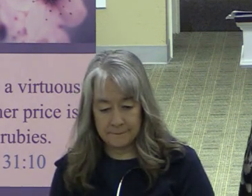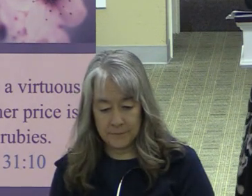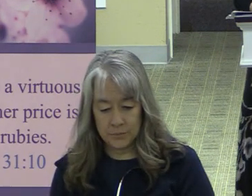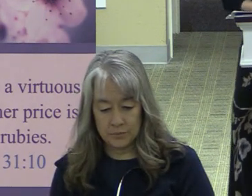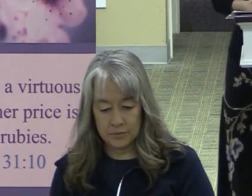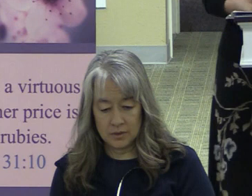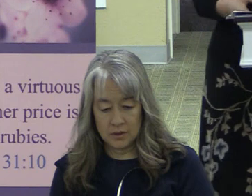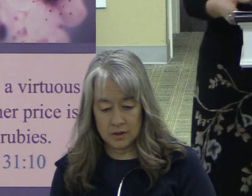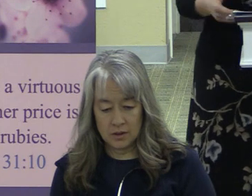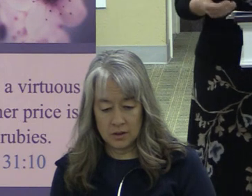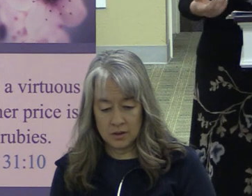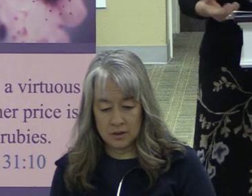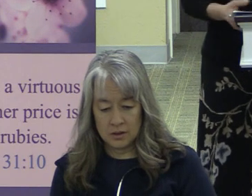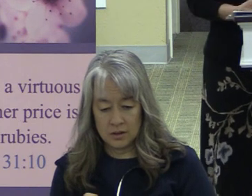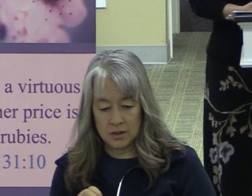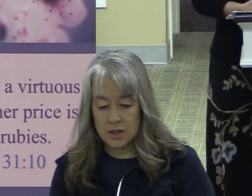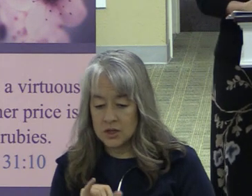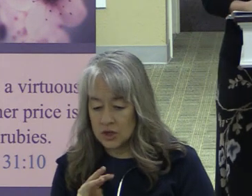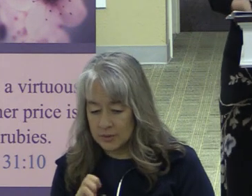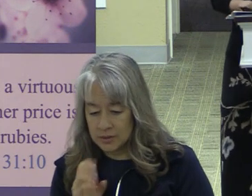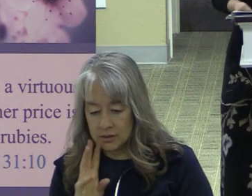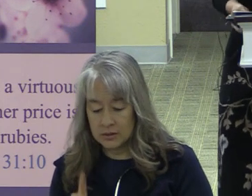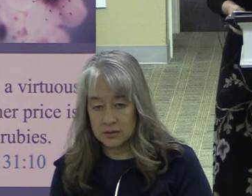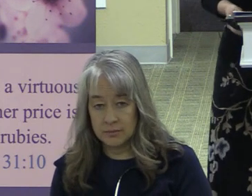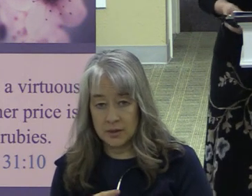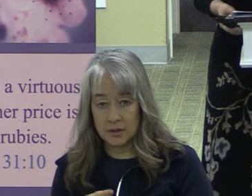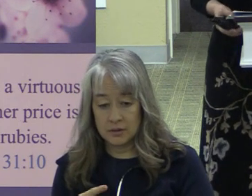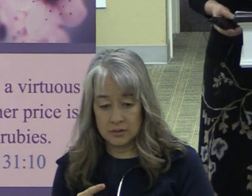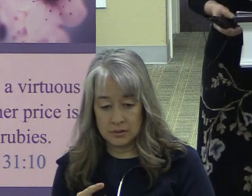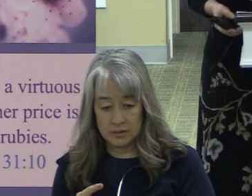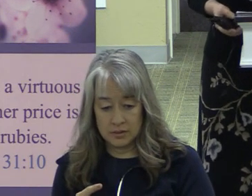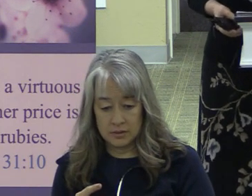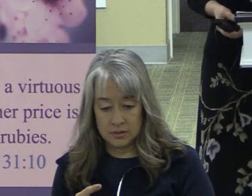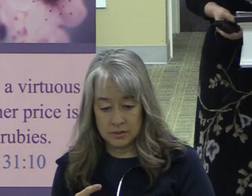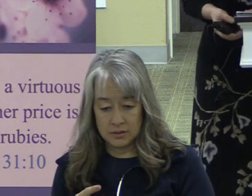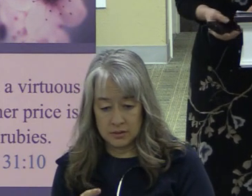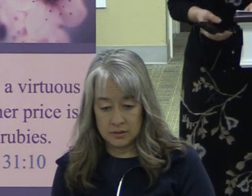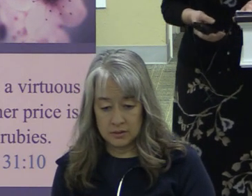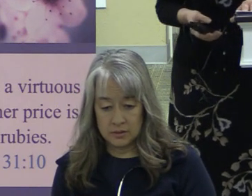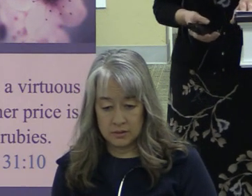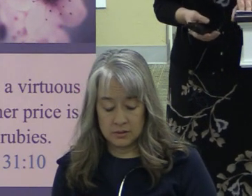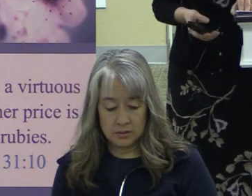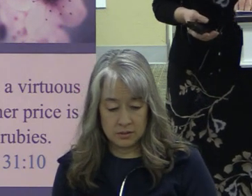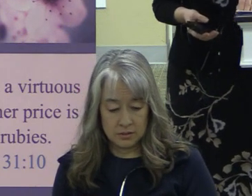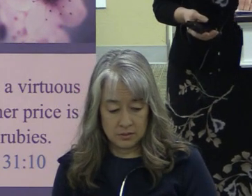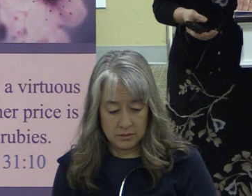know, when we, in James, it talks about when